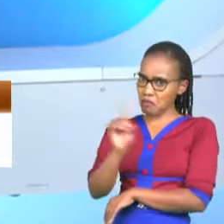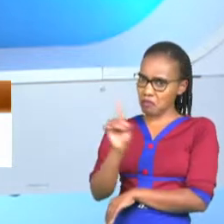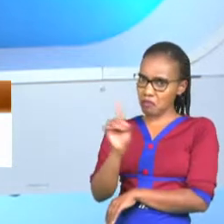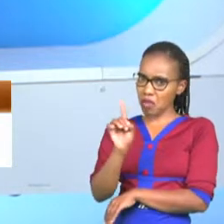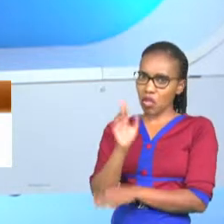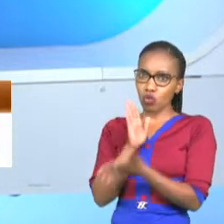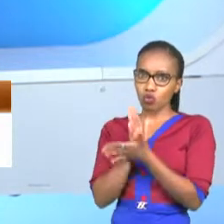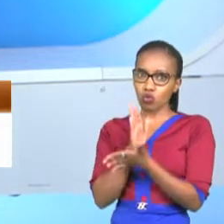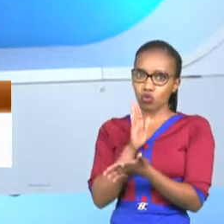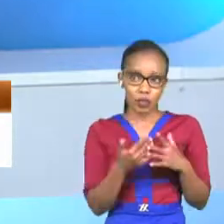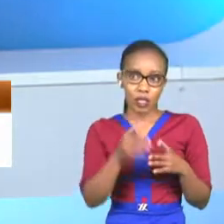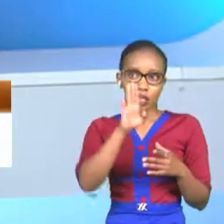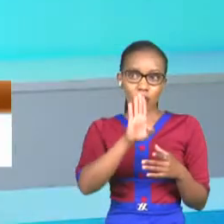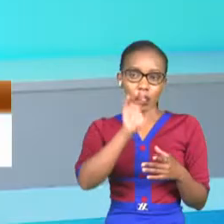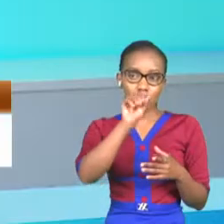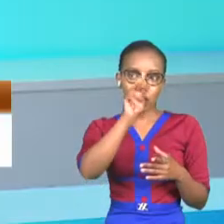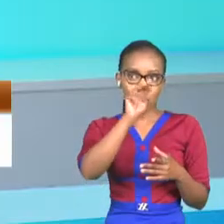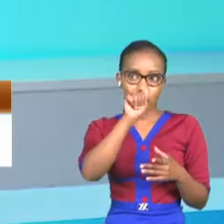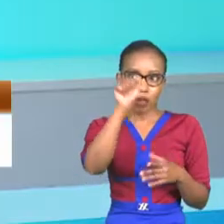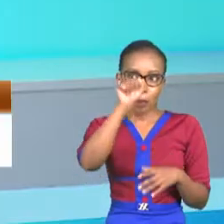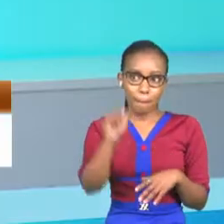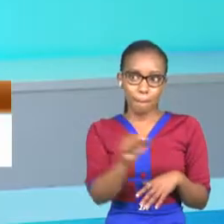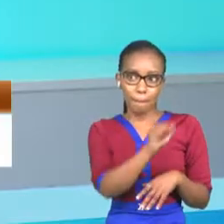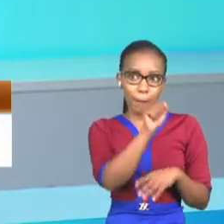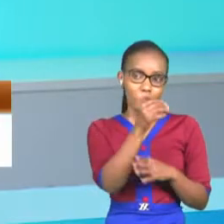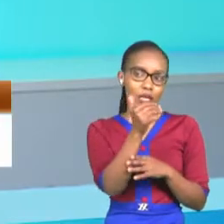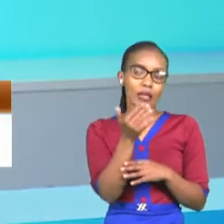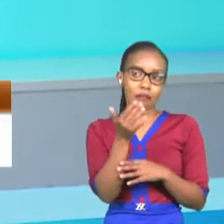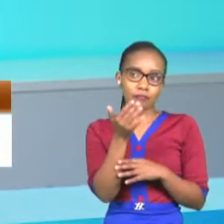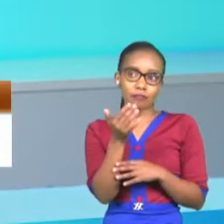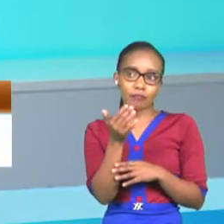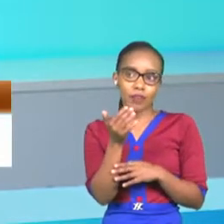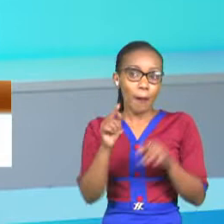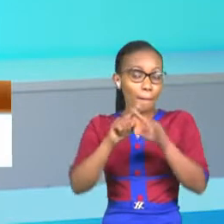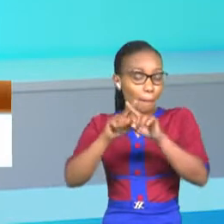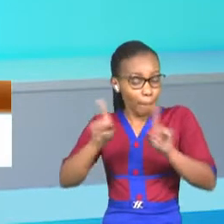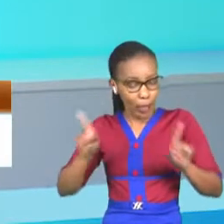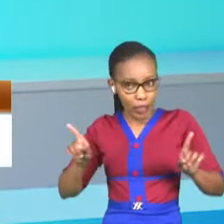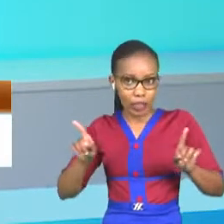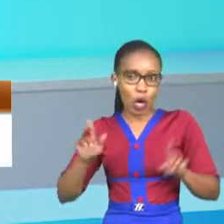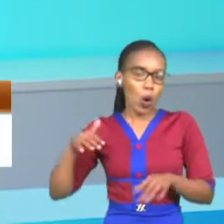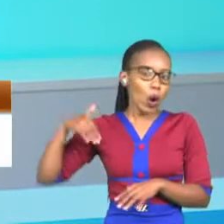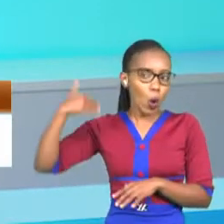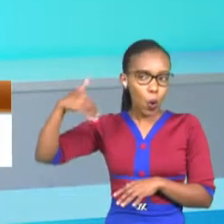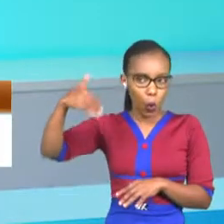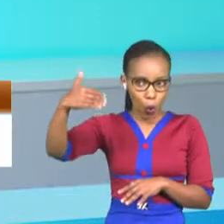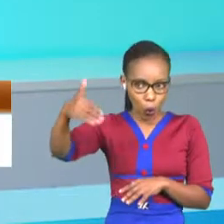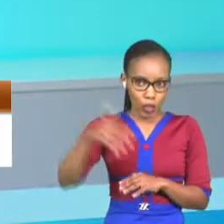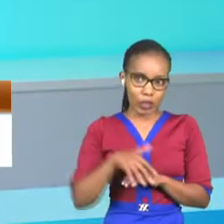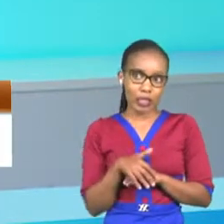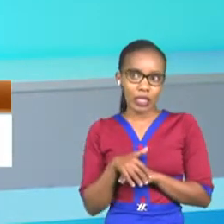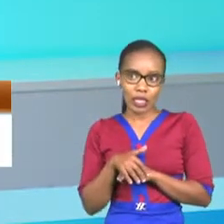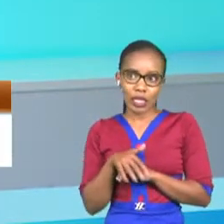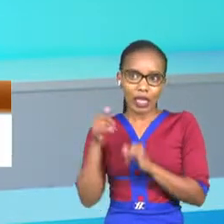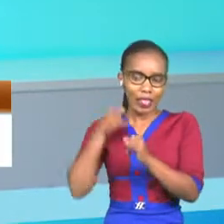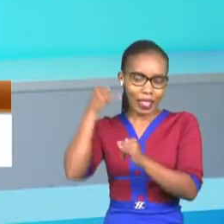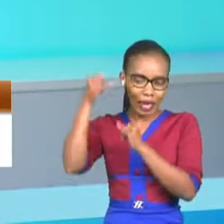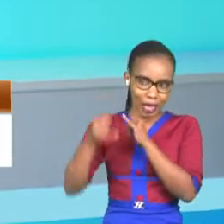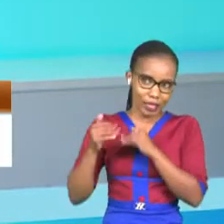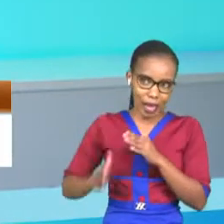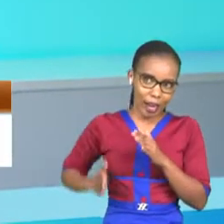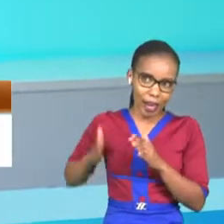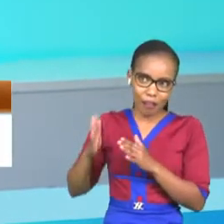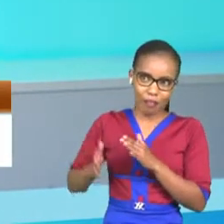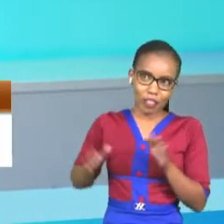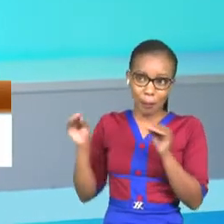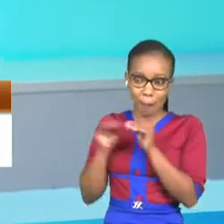and scientific job. Caucus in bombers into the BPM. But they always, on that last Naivasha meeting where we are